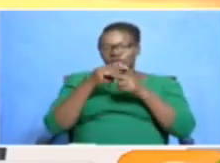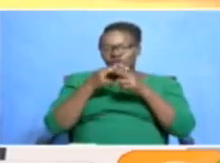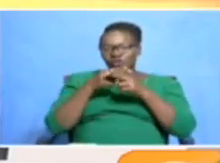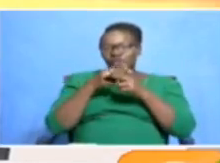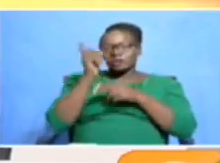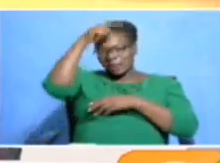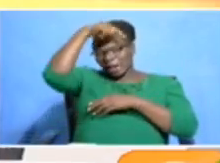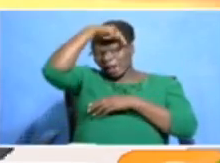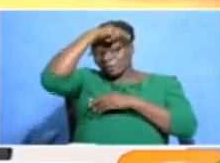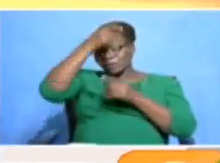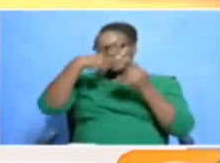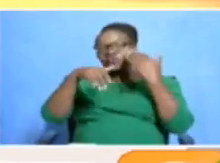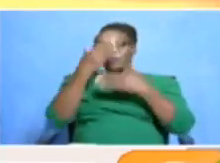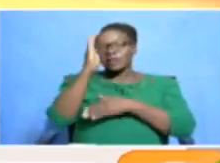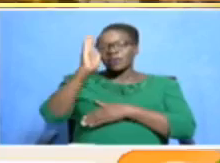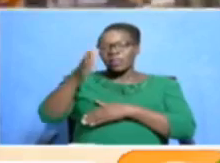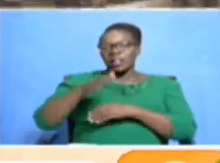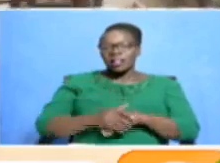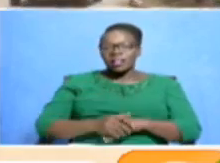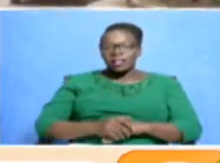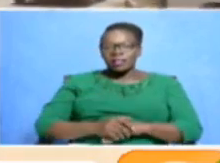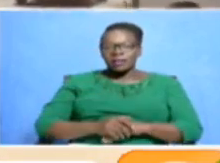university.